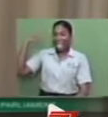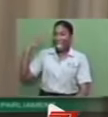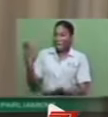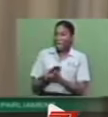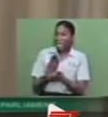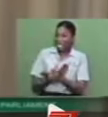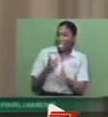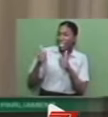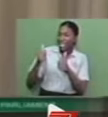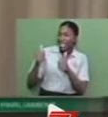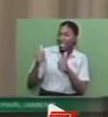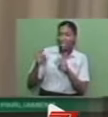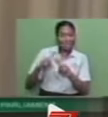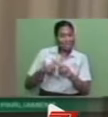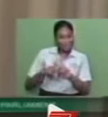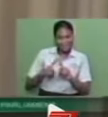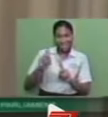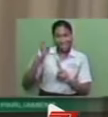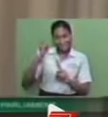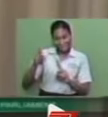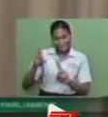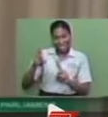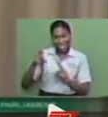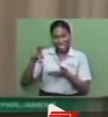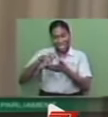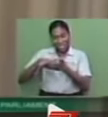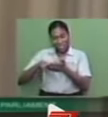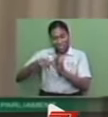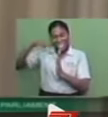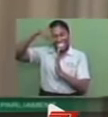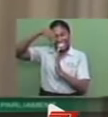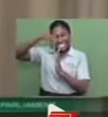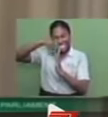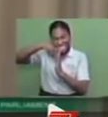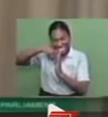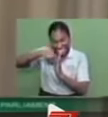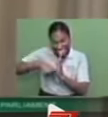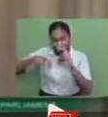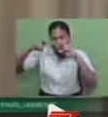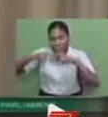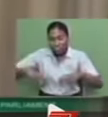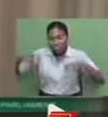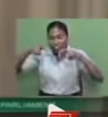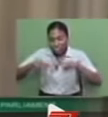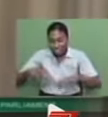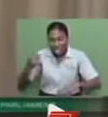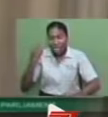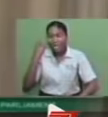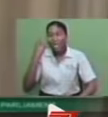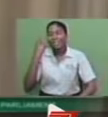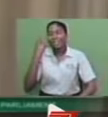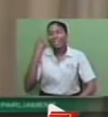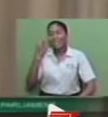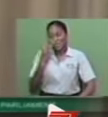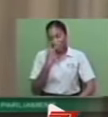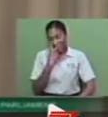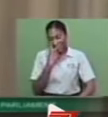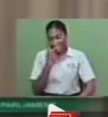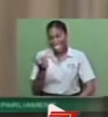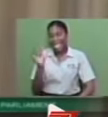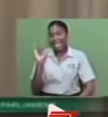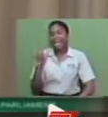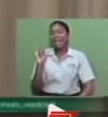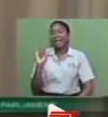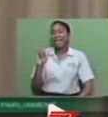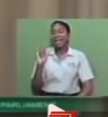need to take time to go down into the details and see what is happening here. We have to see where the allocations have